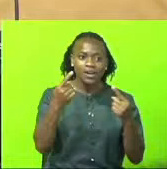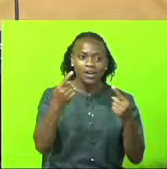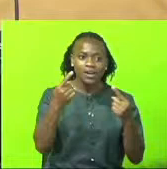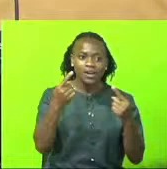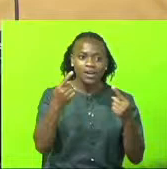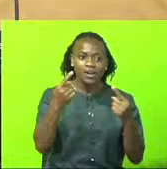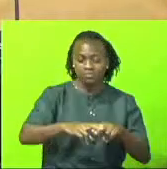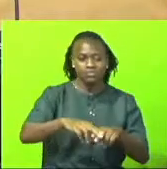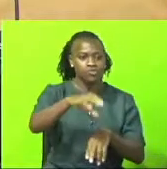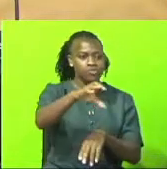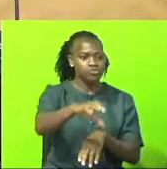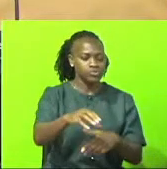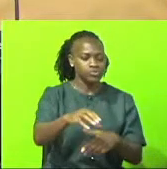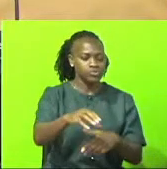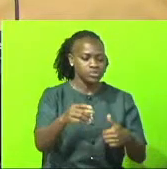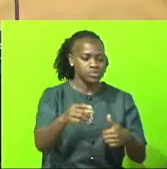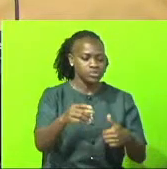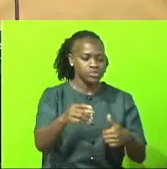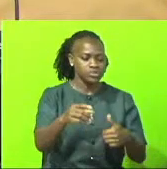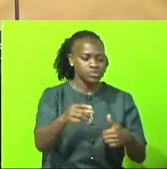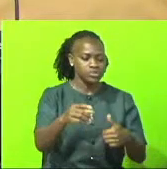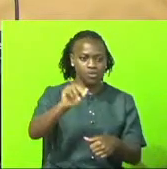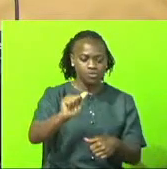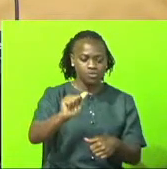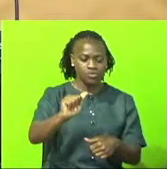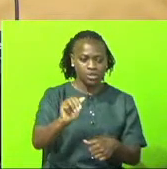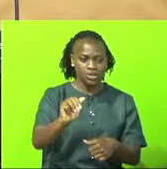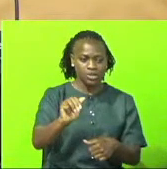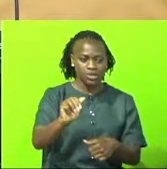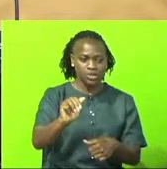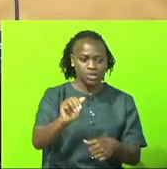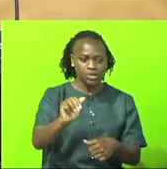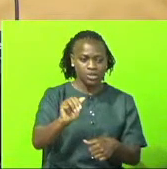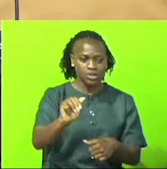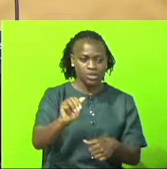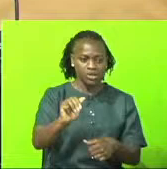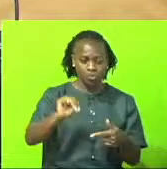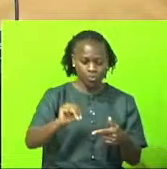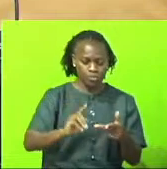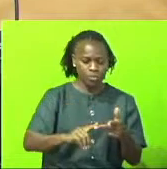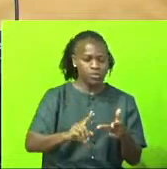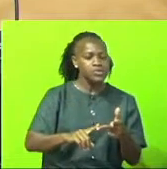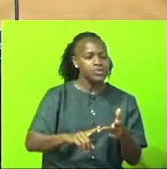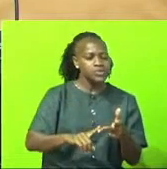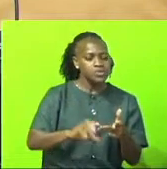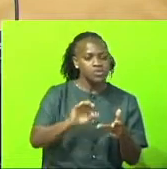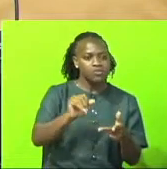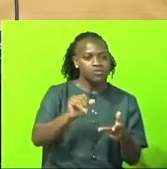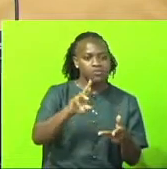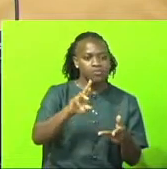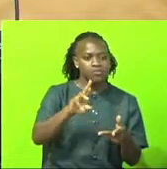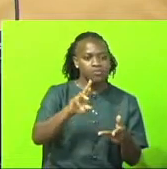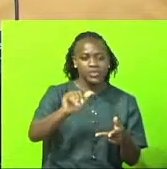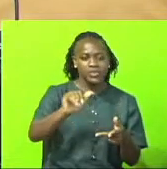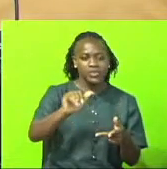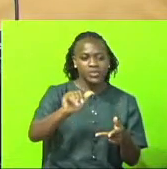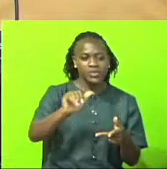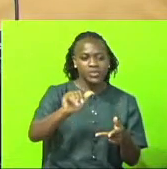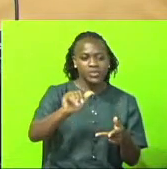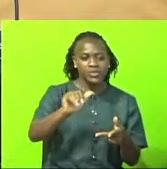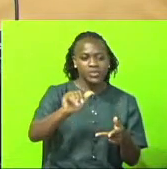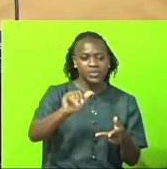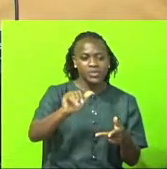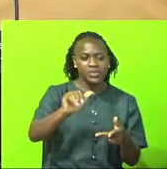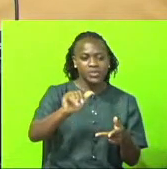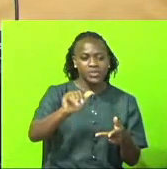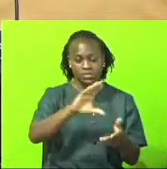West. 2, Suhum. 3, Amenfi Central. And 4, Formina. He goes on to say, quote, I